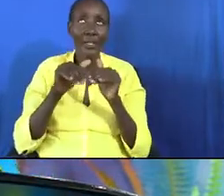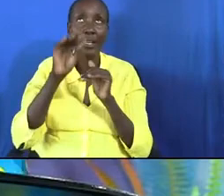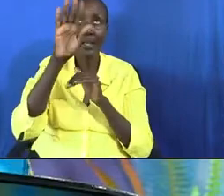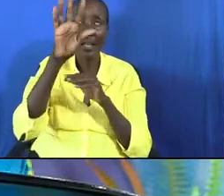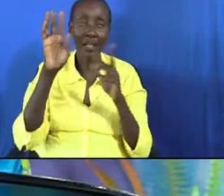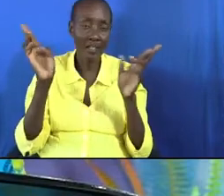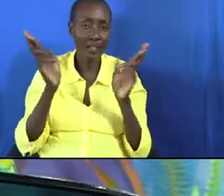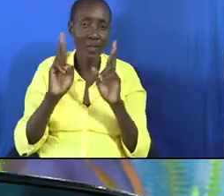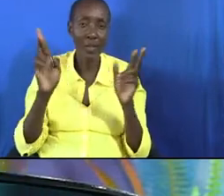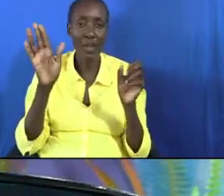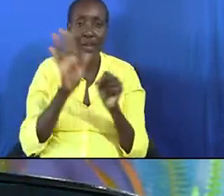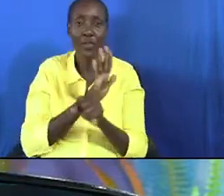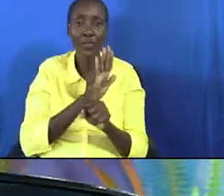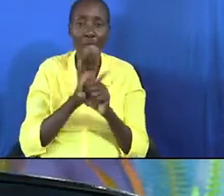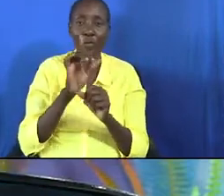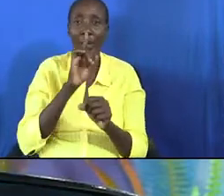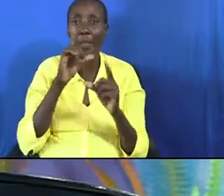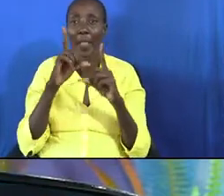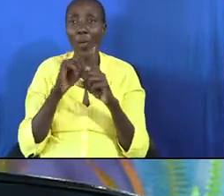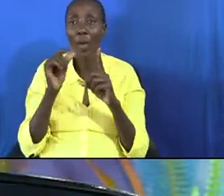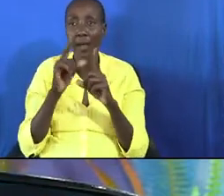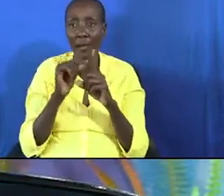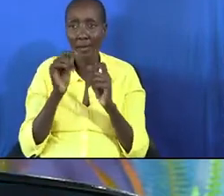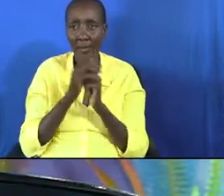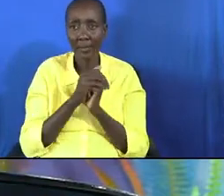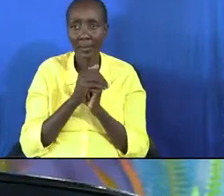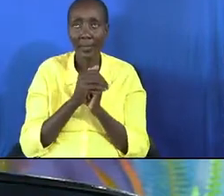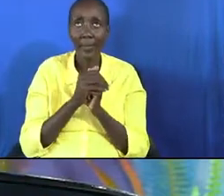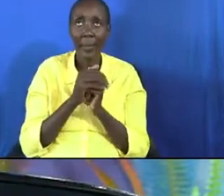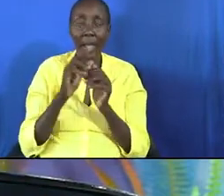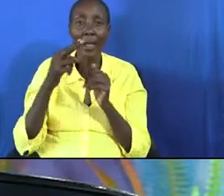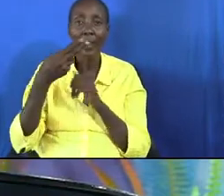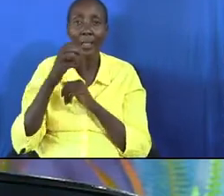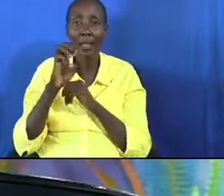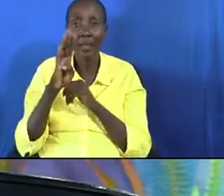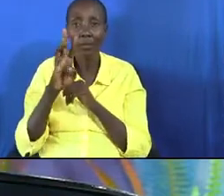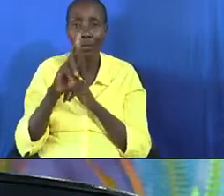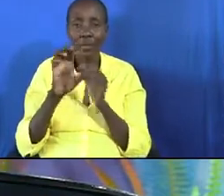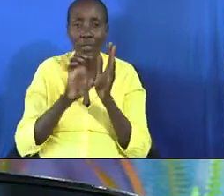ready to fulfill that word. And Hebrews 1